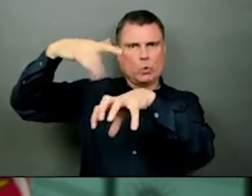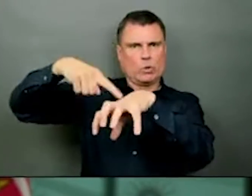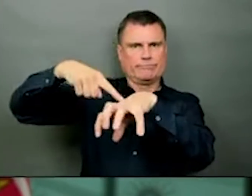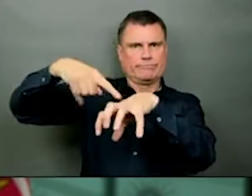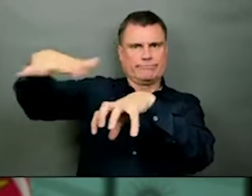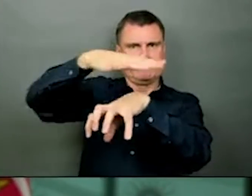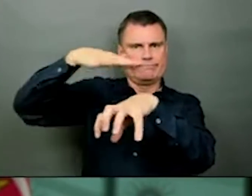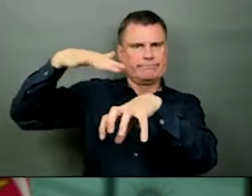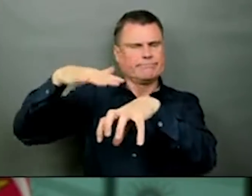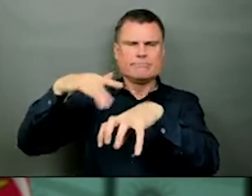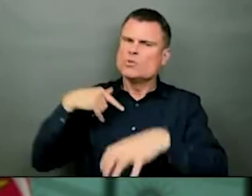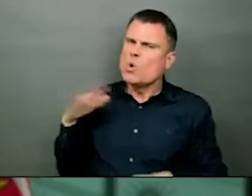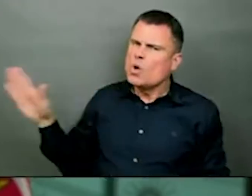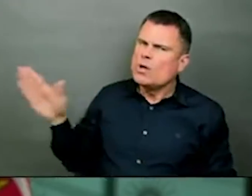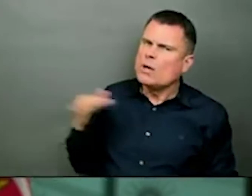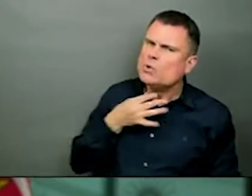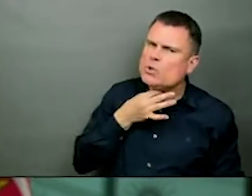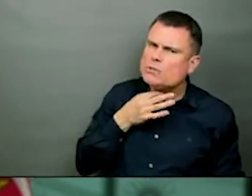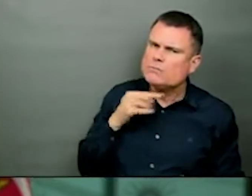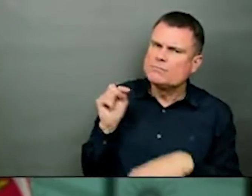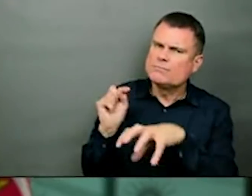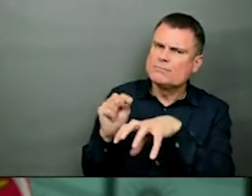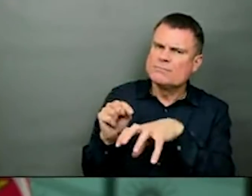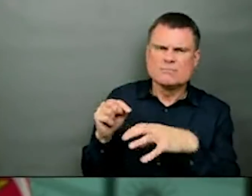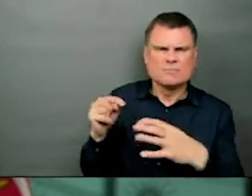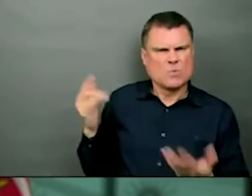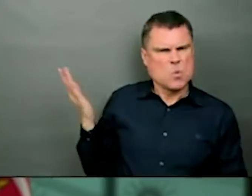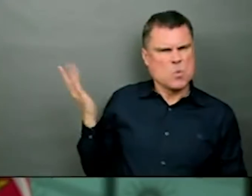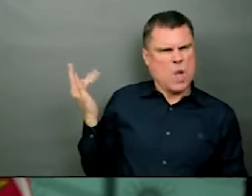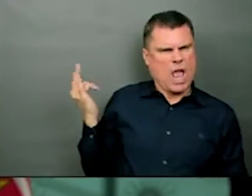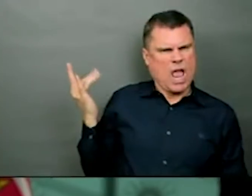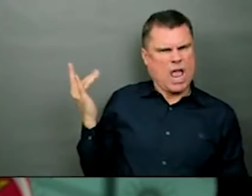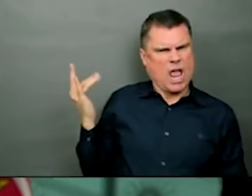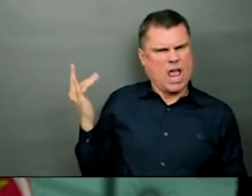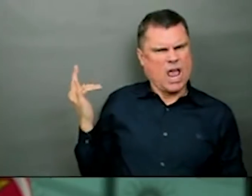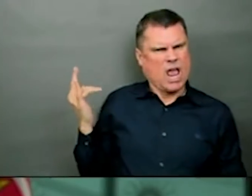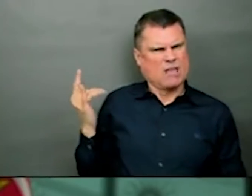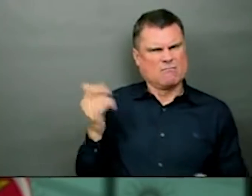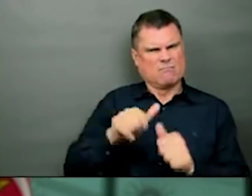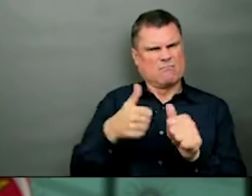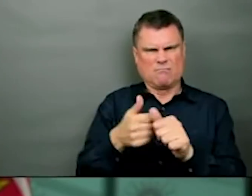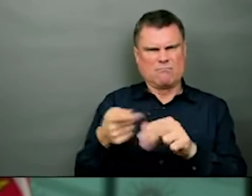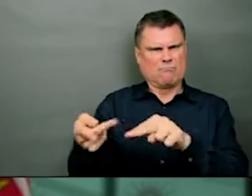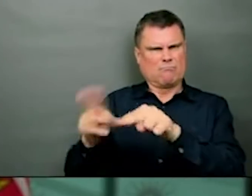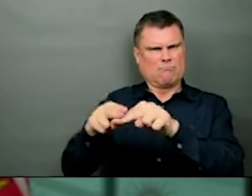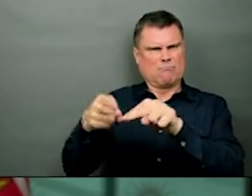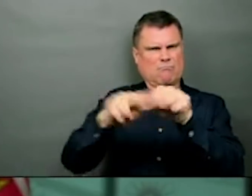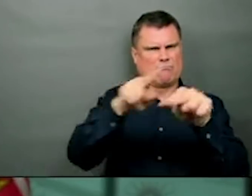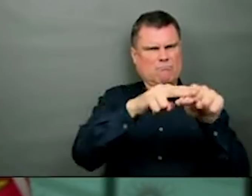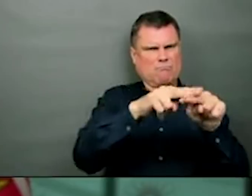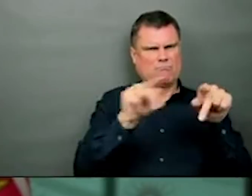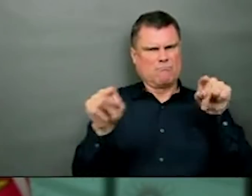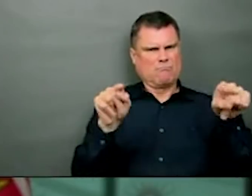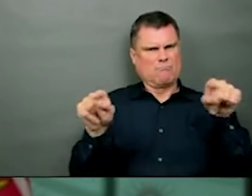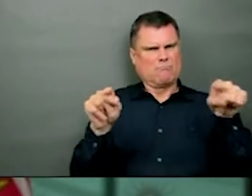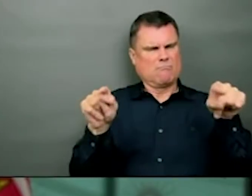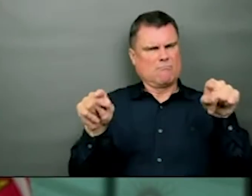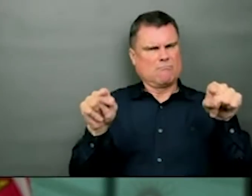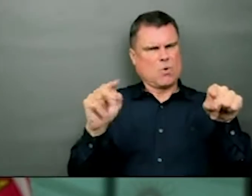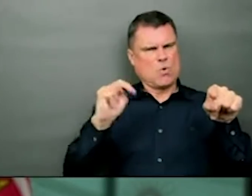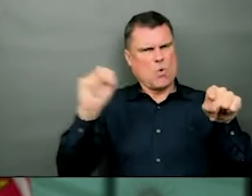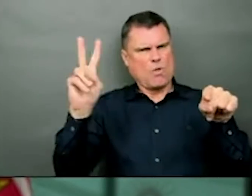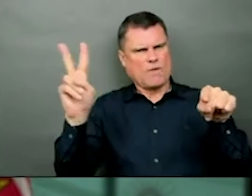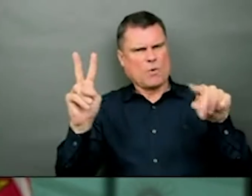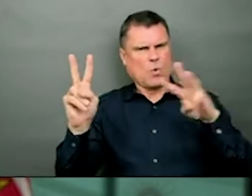of activities, I guess, are behind the increasing numbers on the North Shore, because gatherings